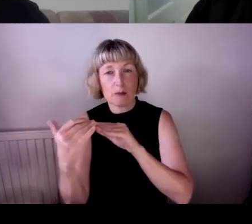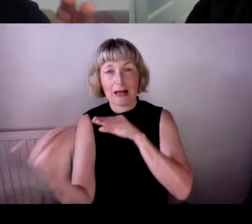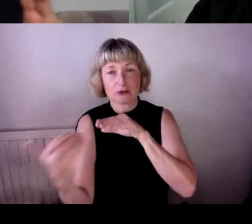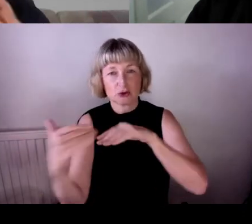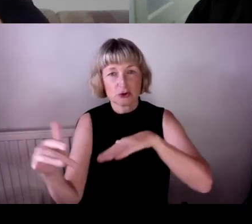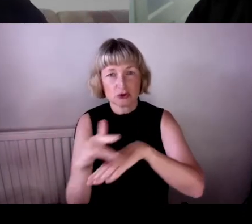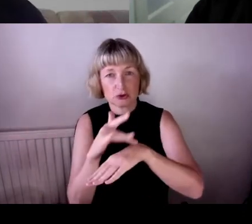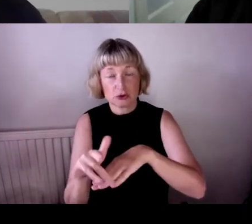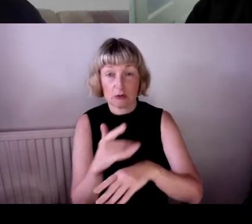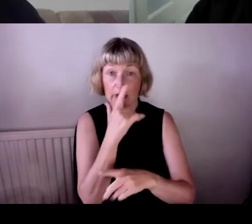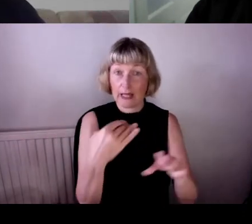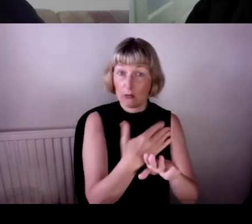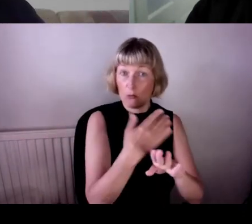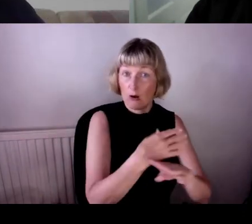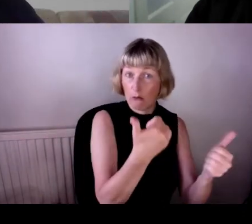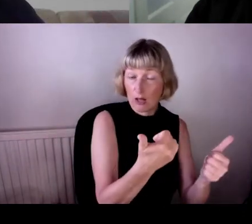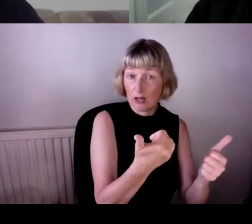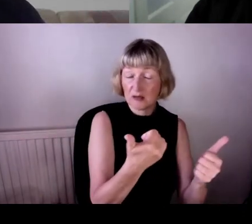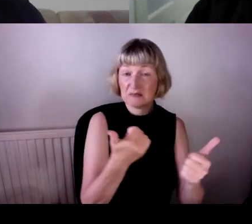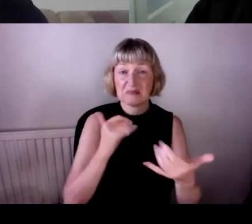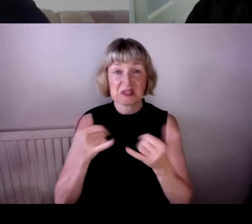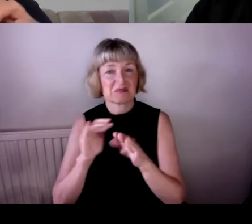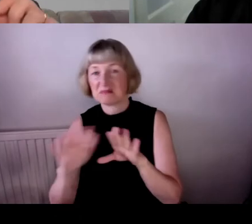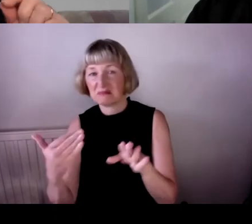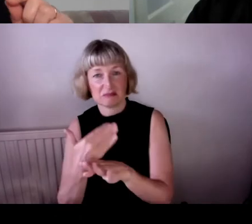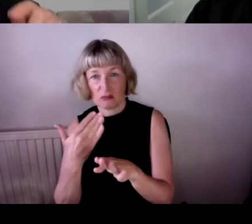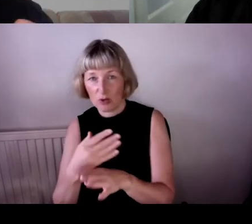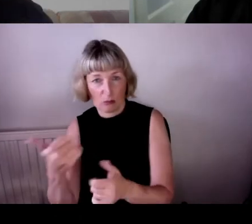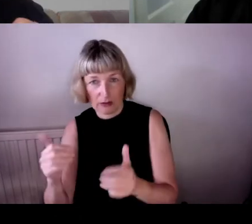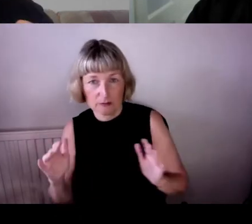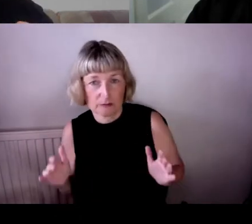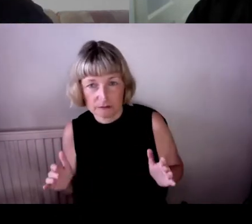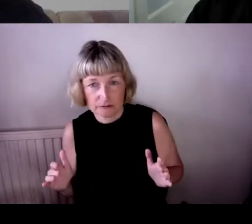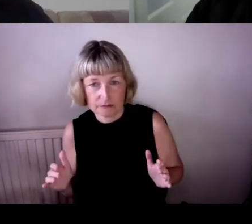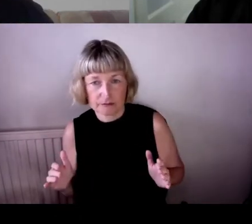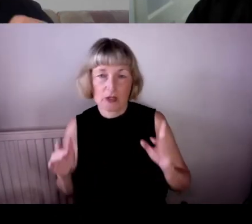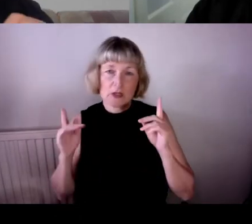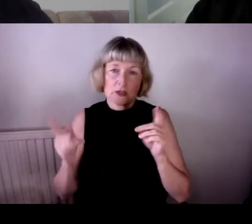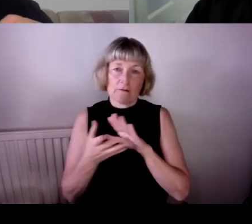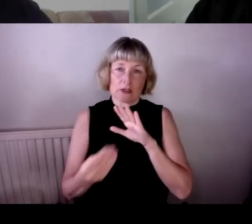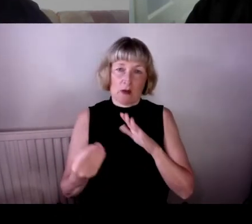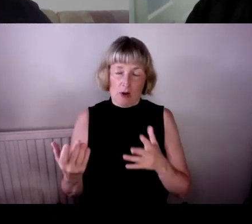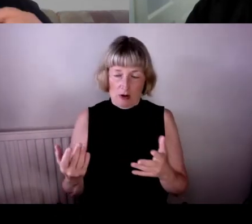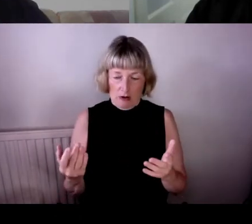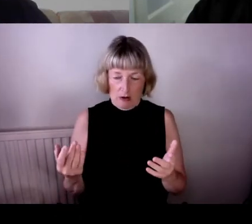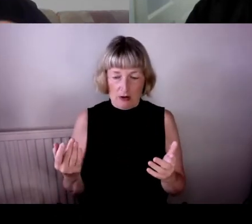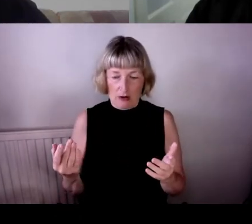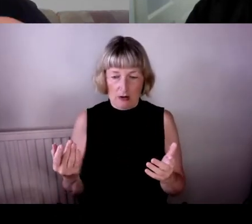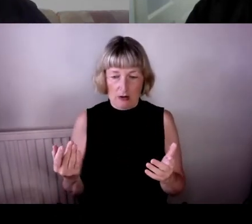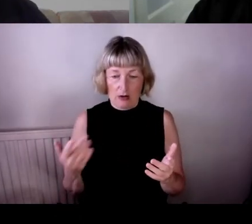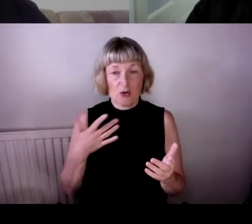It works well, and sometimes it doesn't work so well. It doesn't work so well if you don't have a